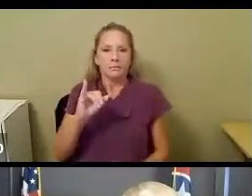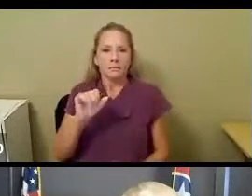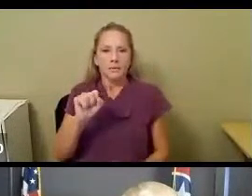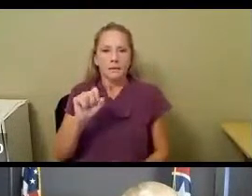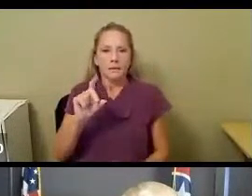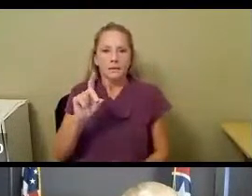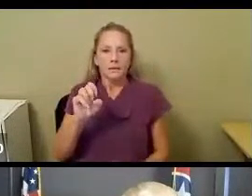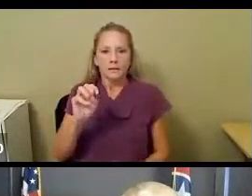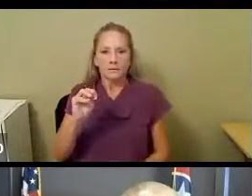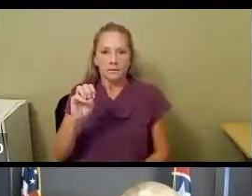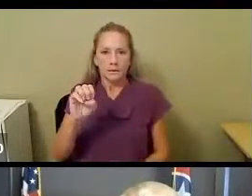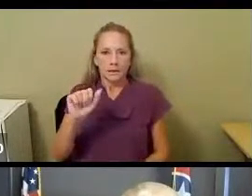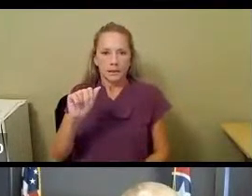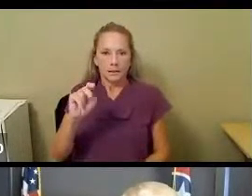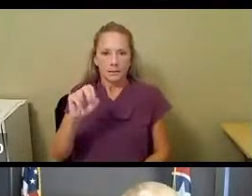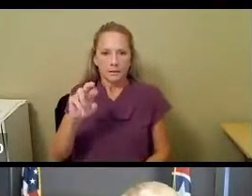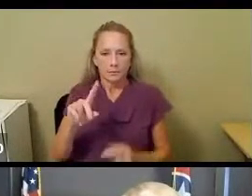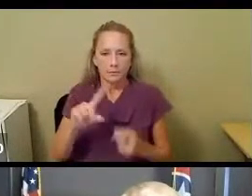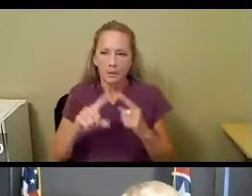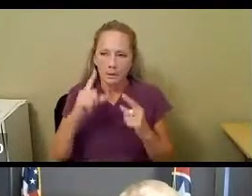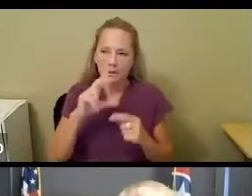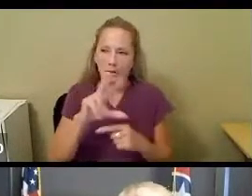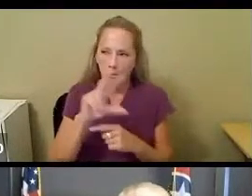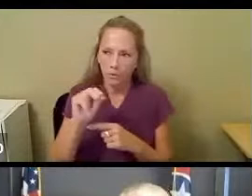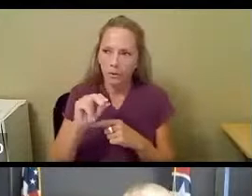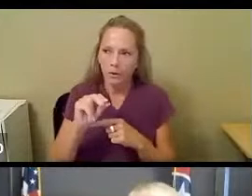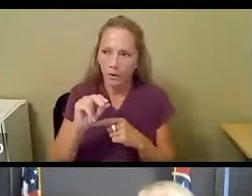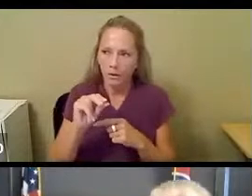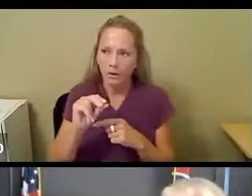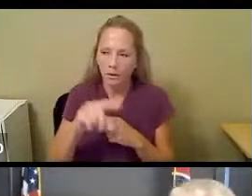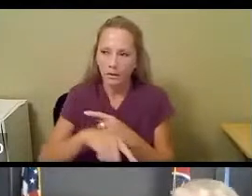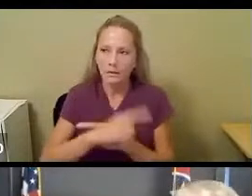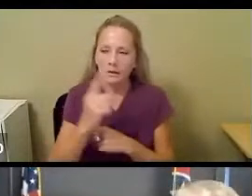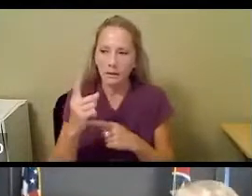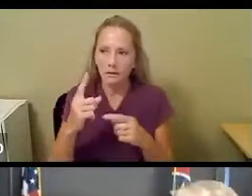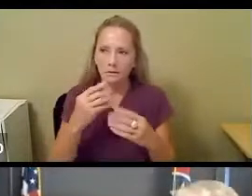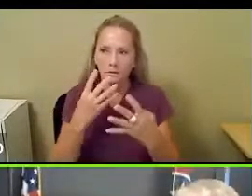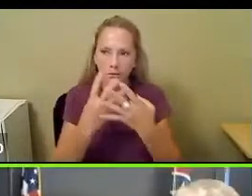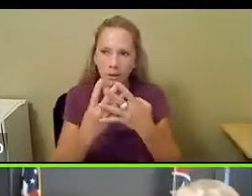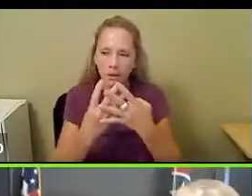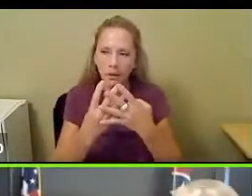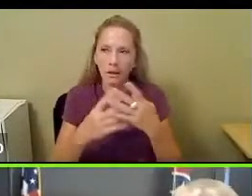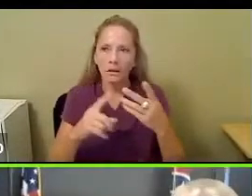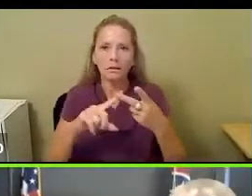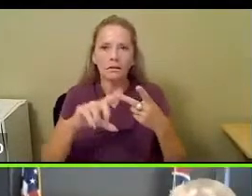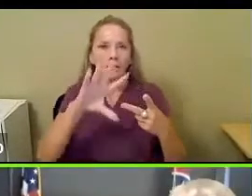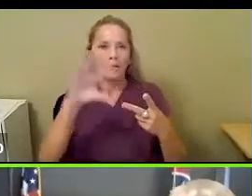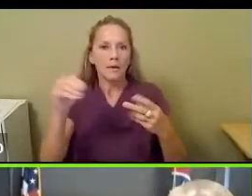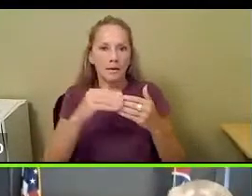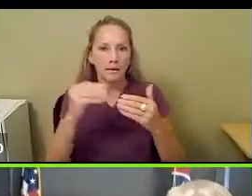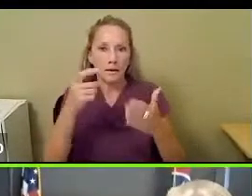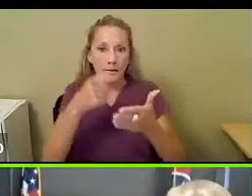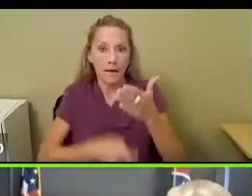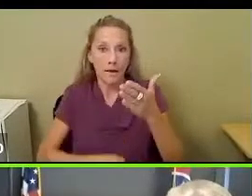but I think it's 30 days or $50 fine. Chief, would you know,